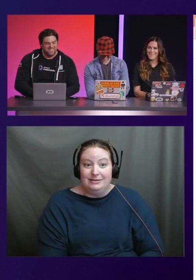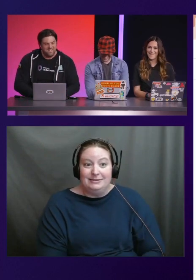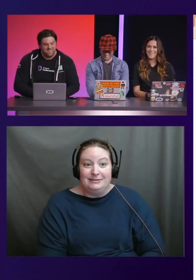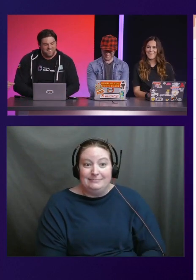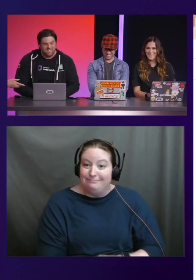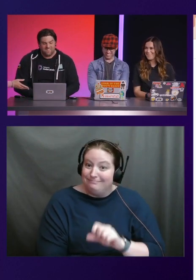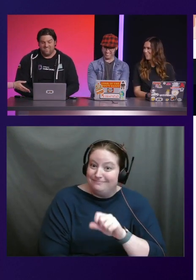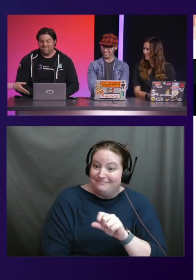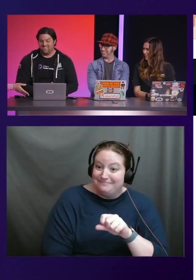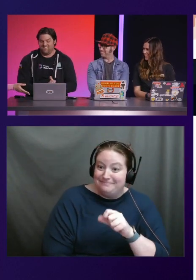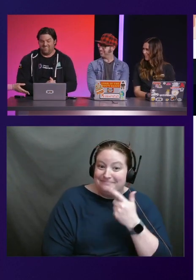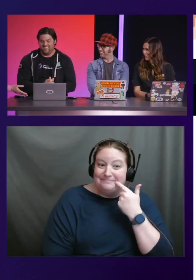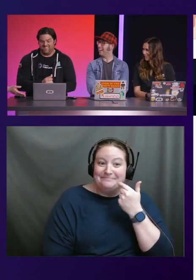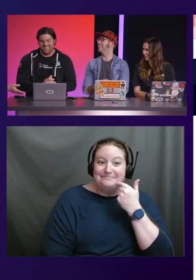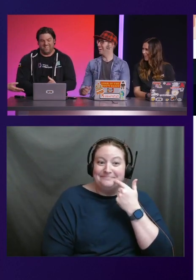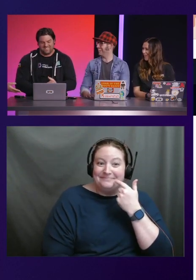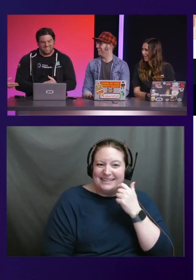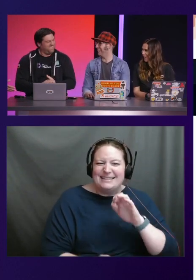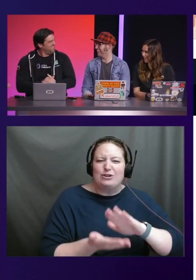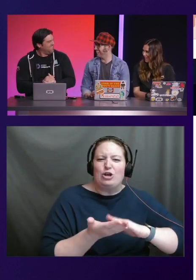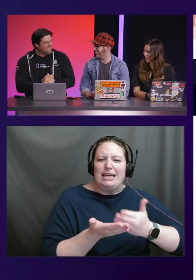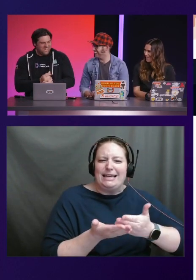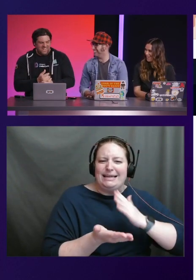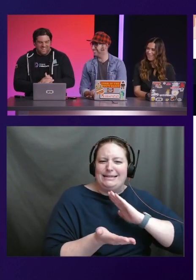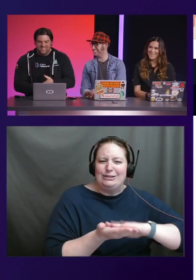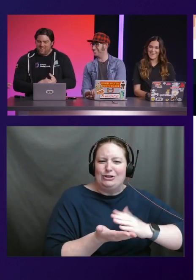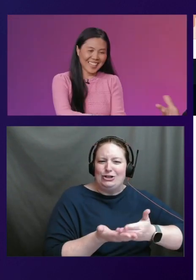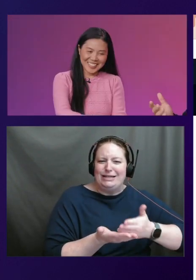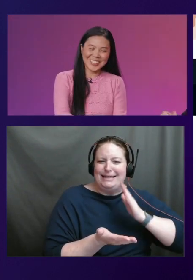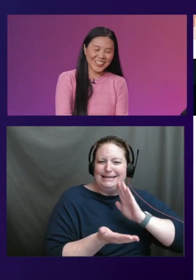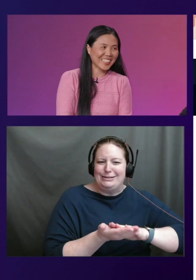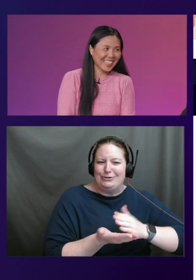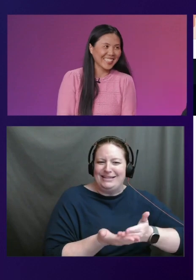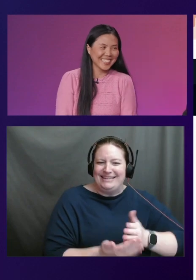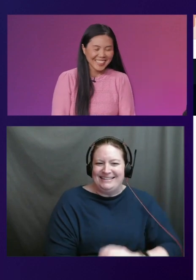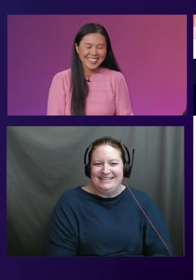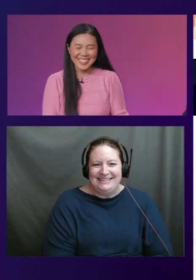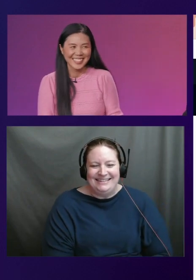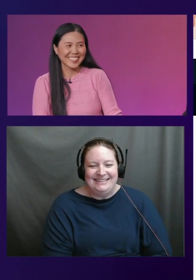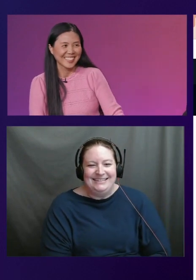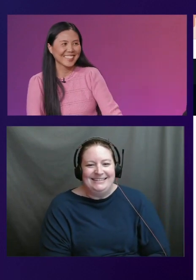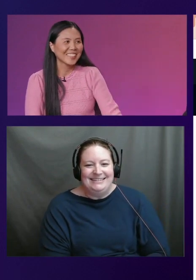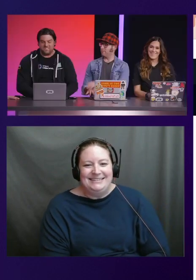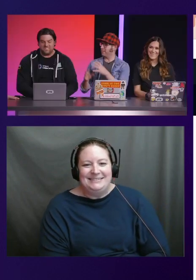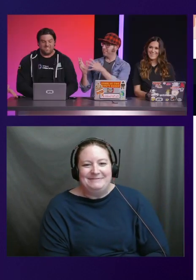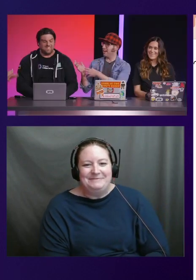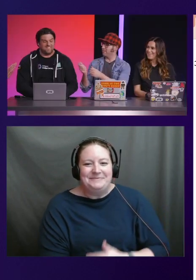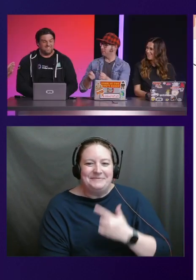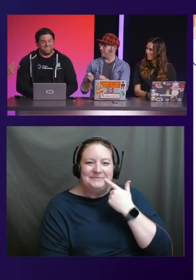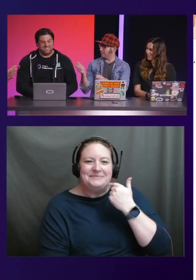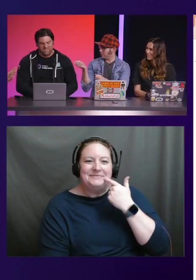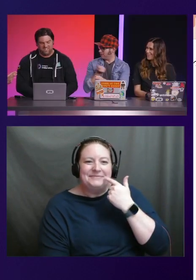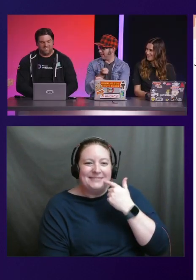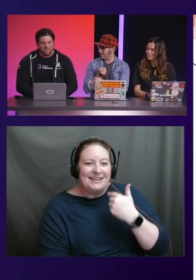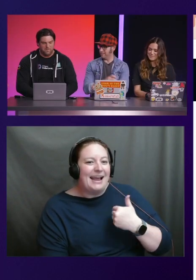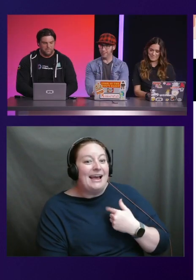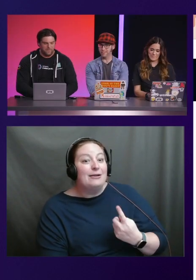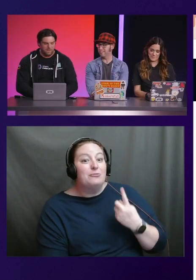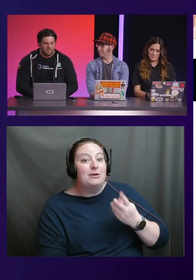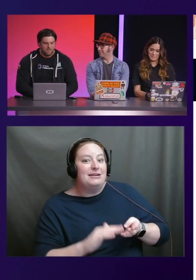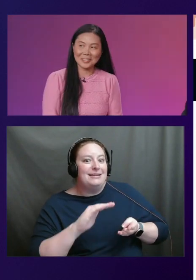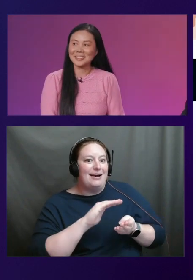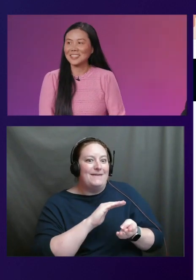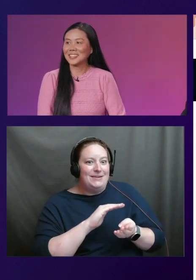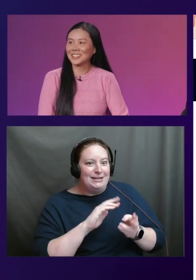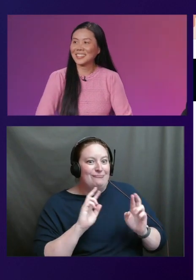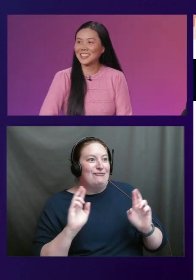yeah. It's actually cooking. And I hope it's not done. Right? We had one in the oven ready to roll out. Hopefully